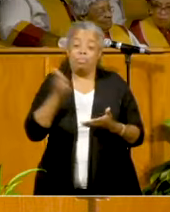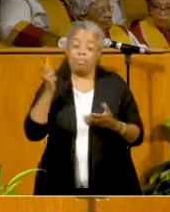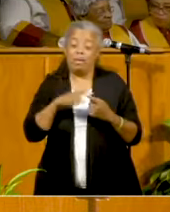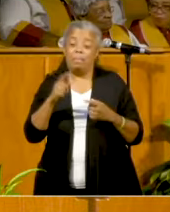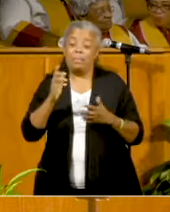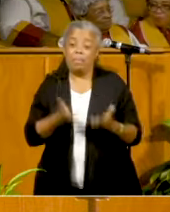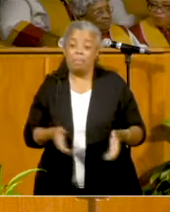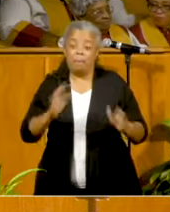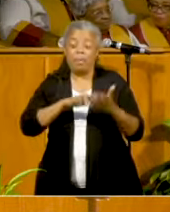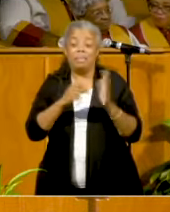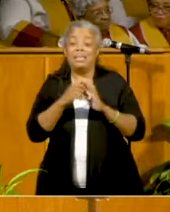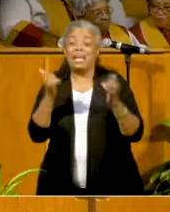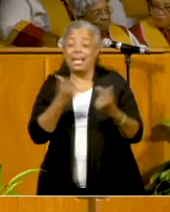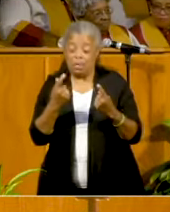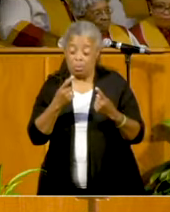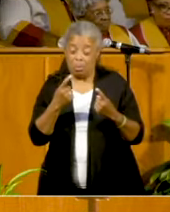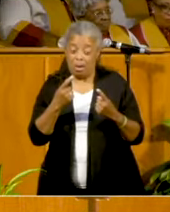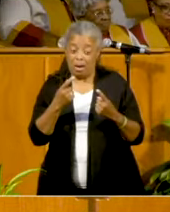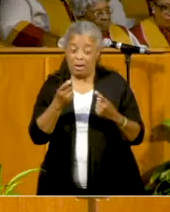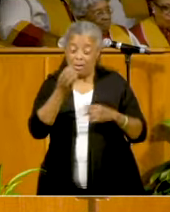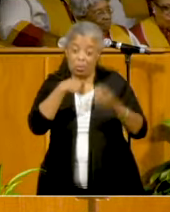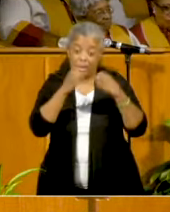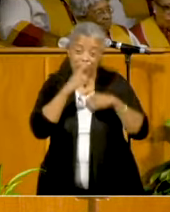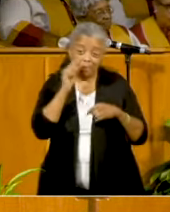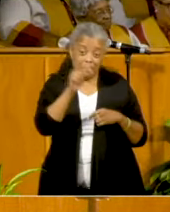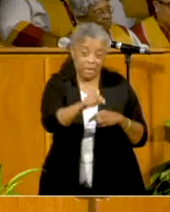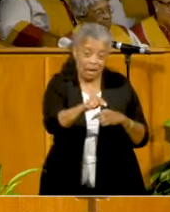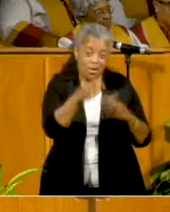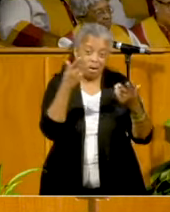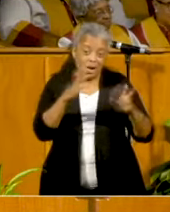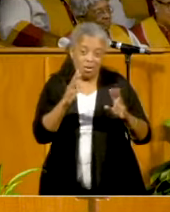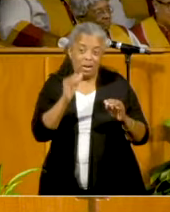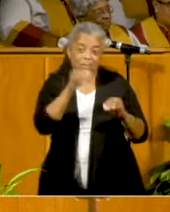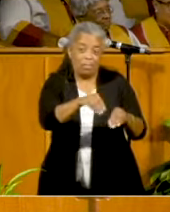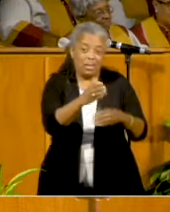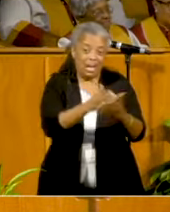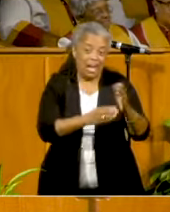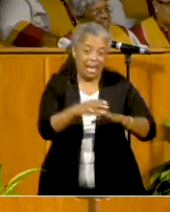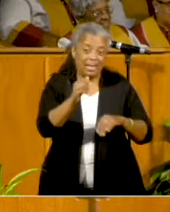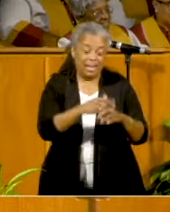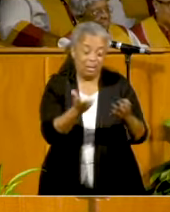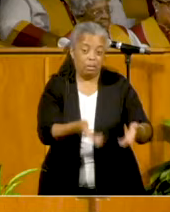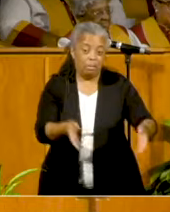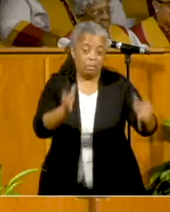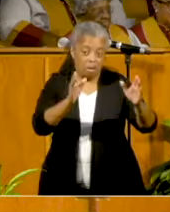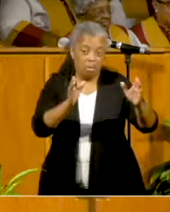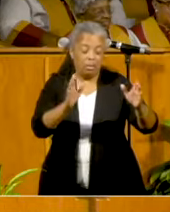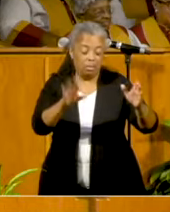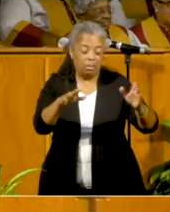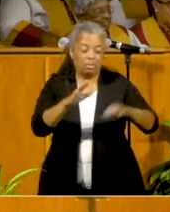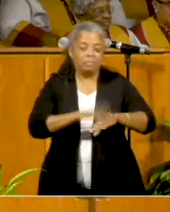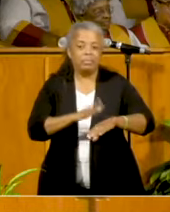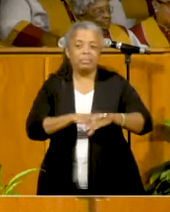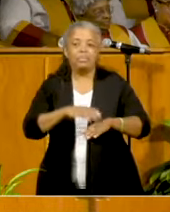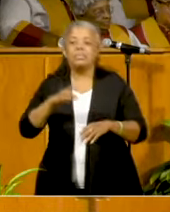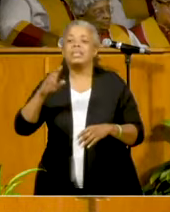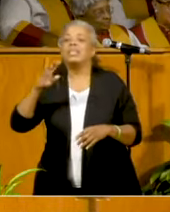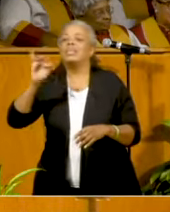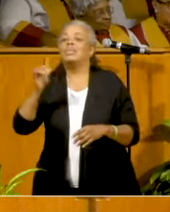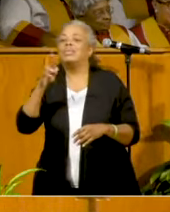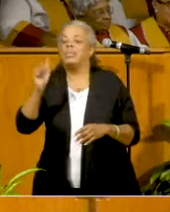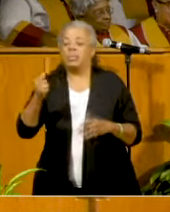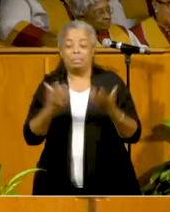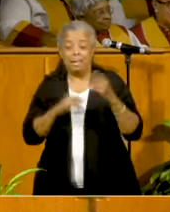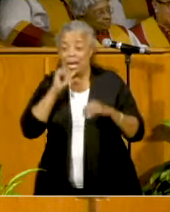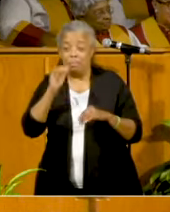bowl, which means that anybody who had eaten had already put their hand in the bowl. Now, Judas may have put his hand in at